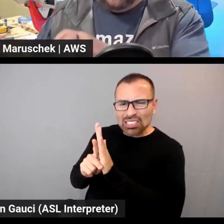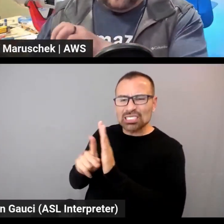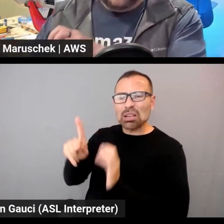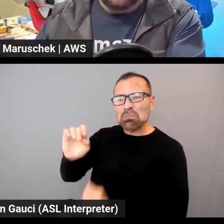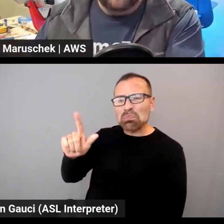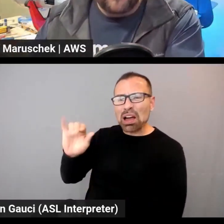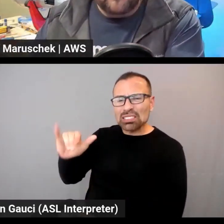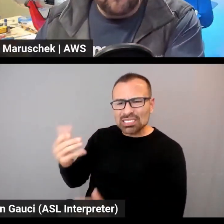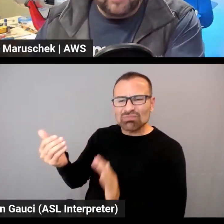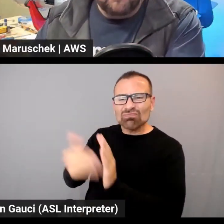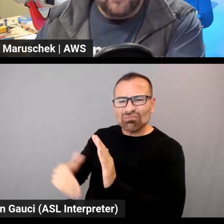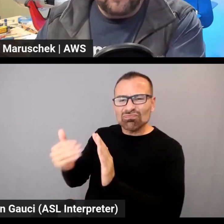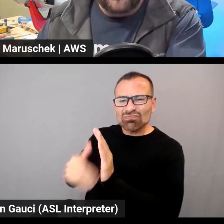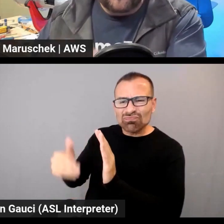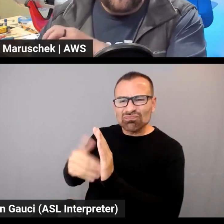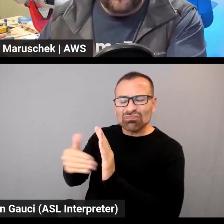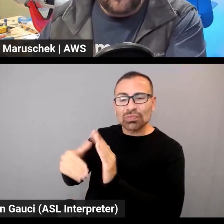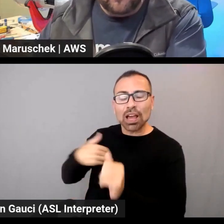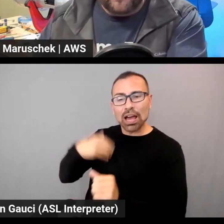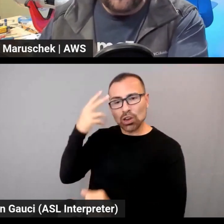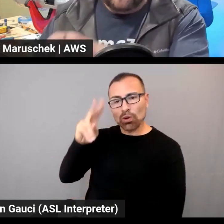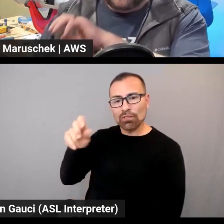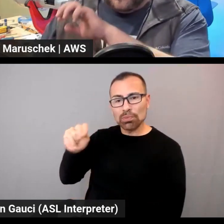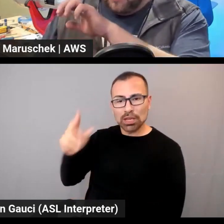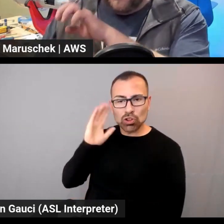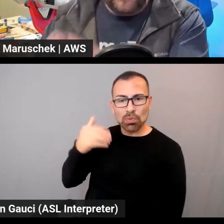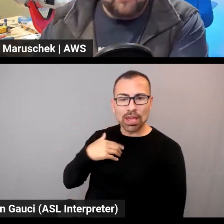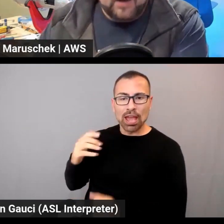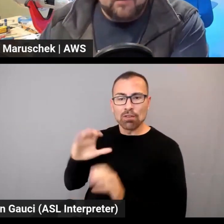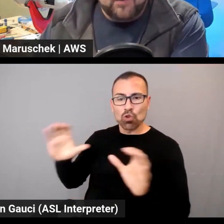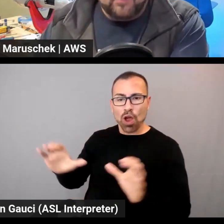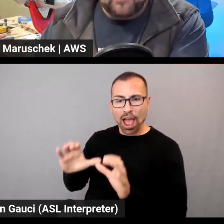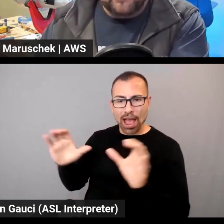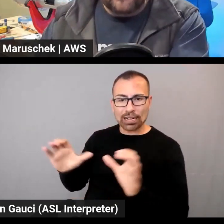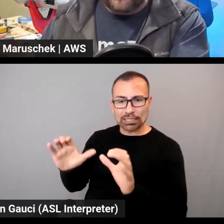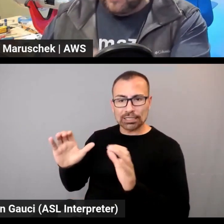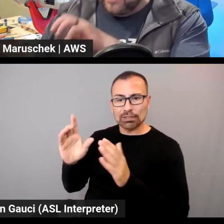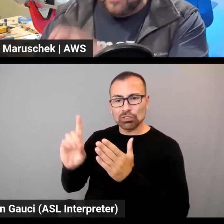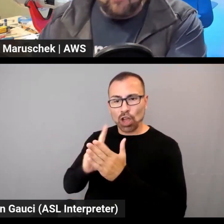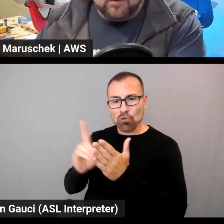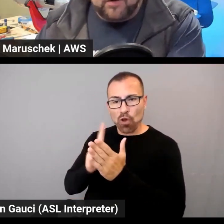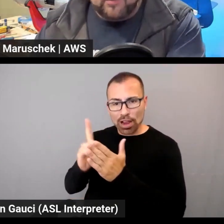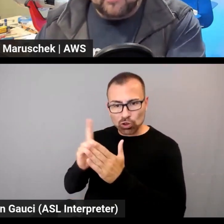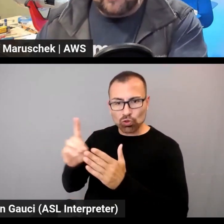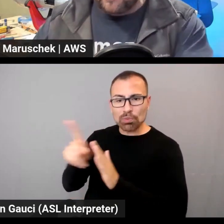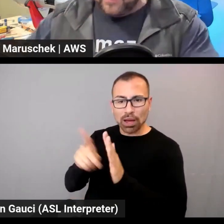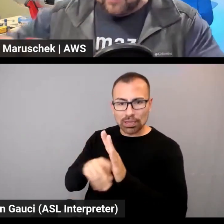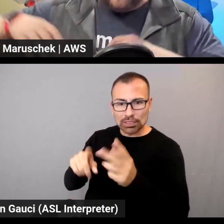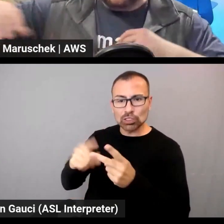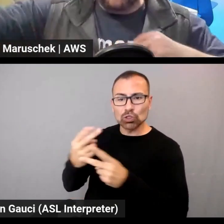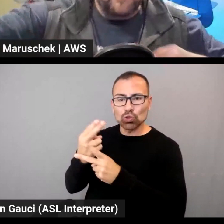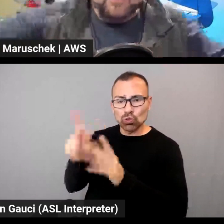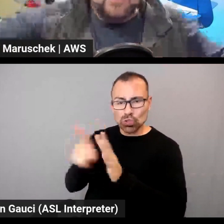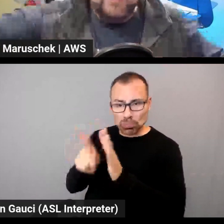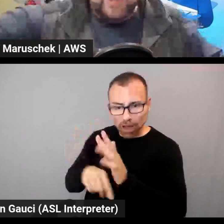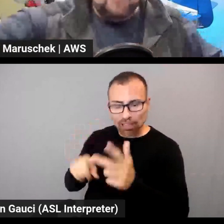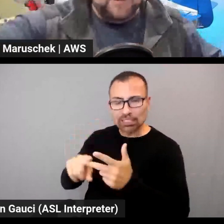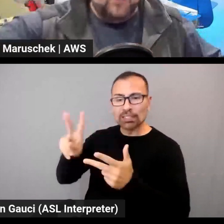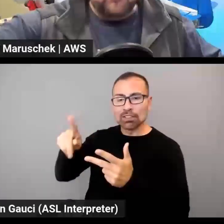have your Active Directory policies, your user policies, and then your VPN policies, and then network policies, and then